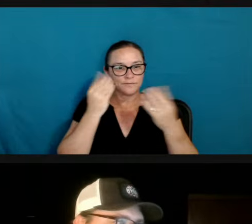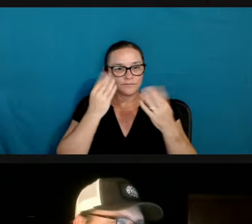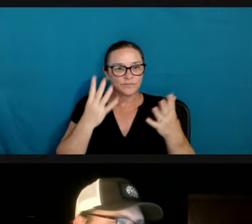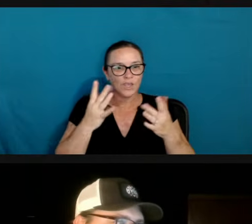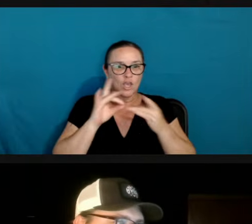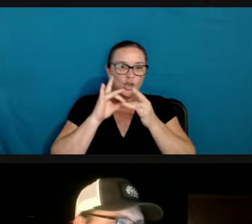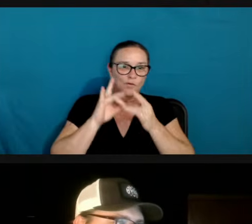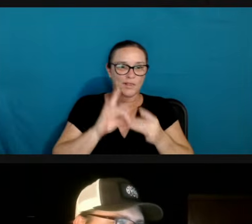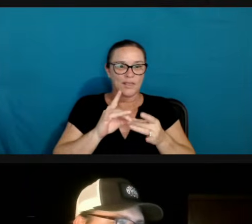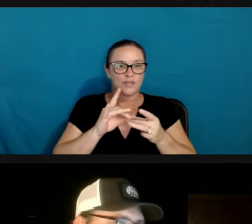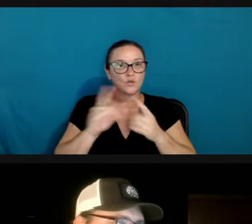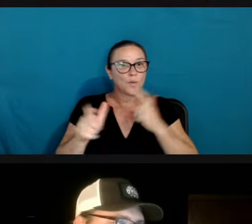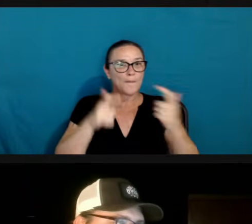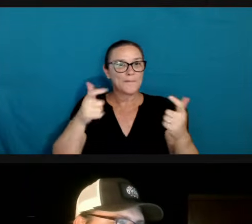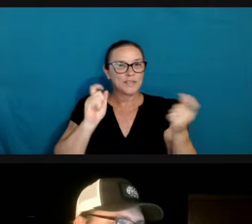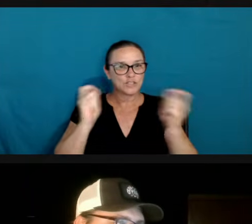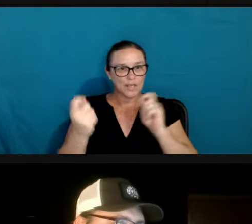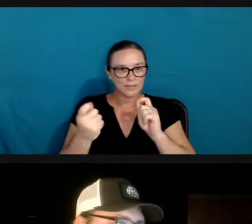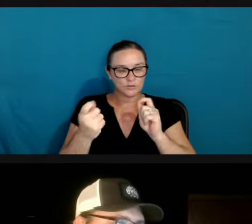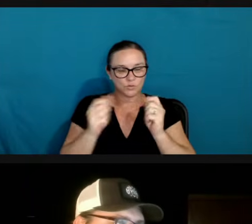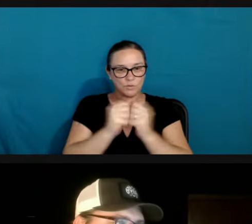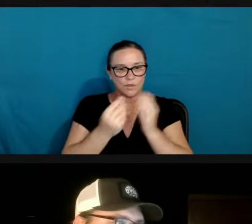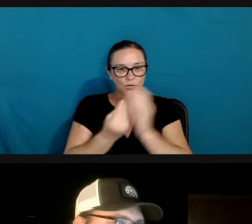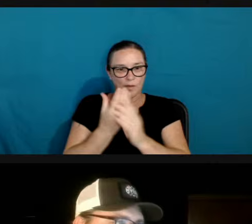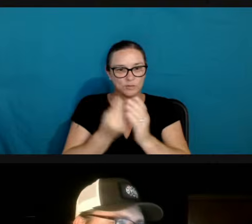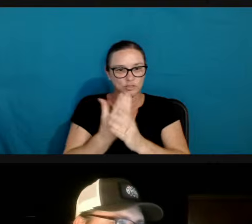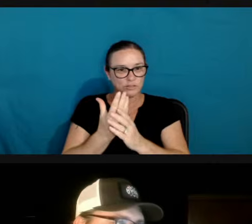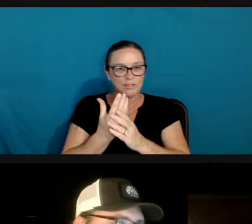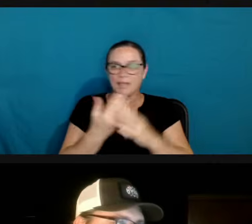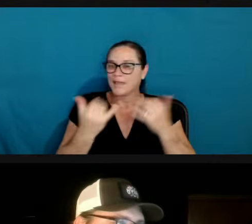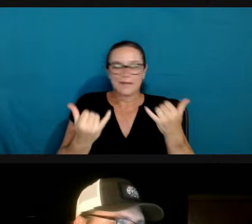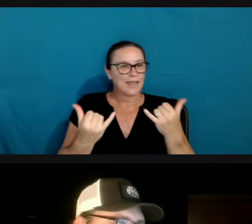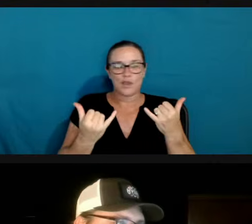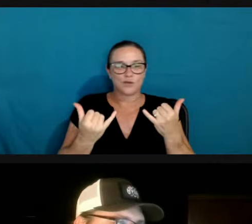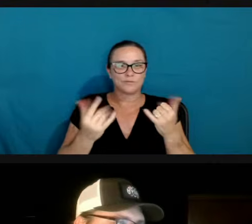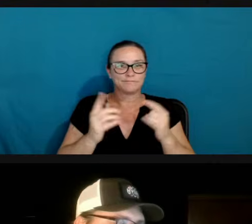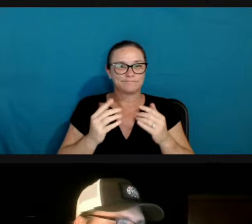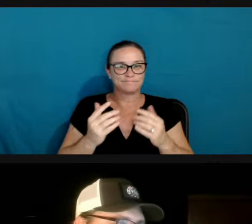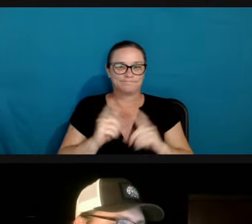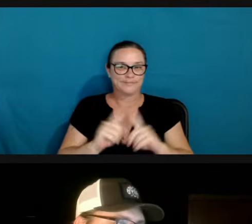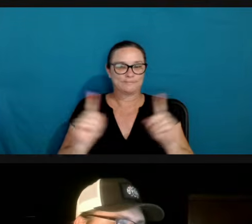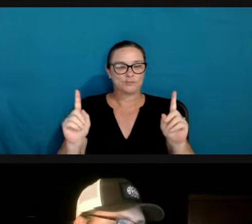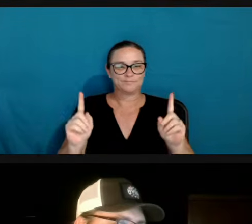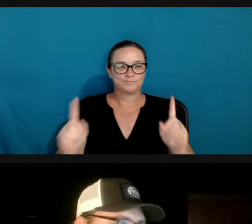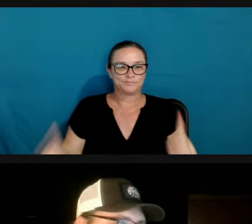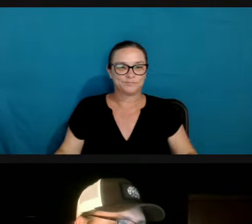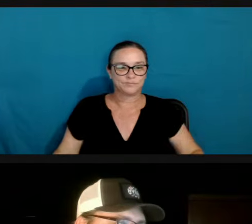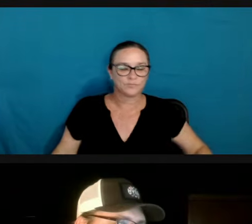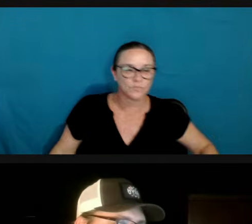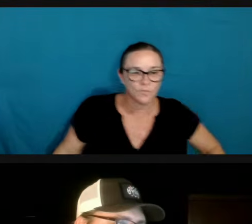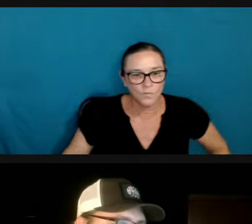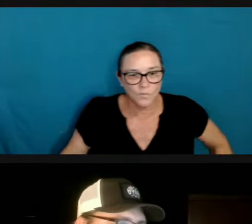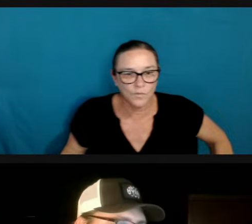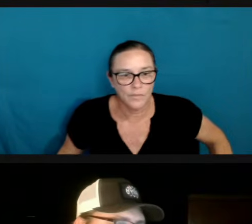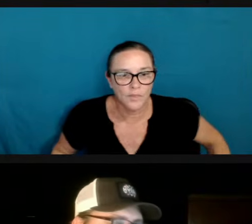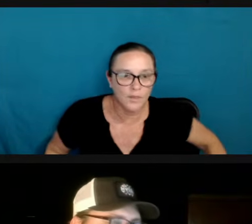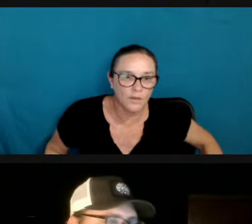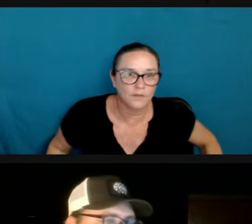related to some major change of the eruption. And that is now no longer going to be the case. Right. It's as simply as I can put it,